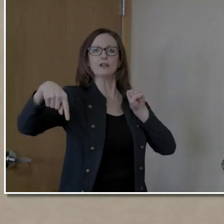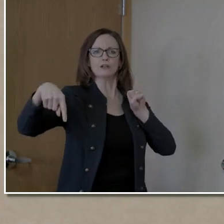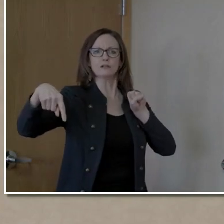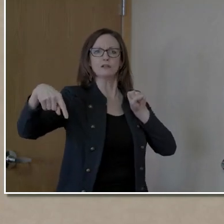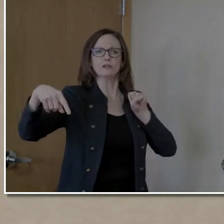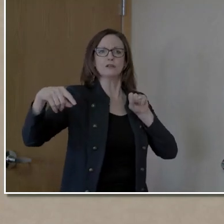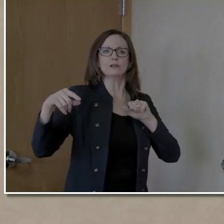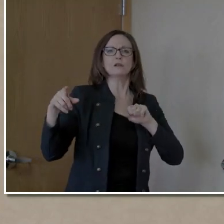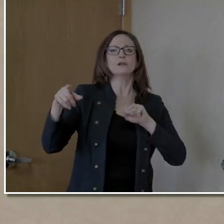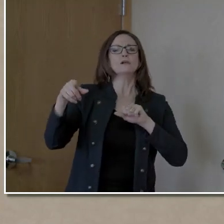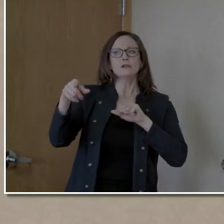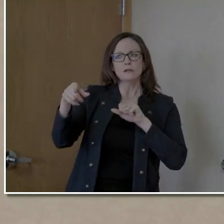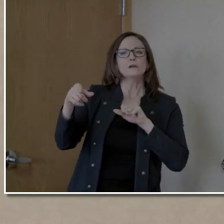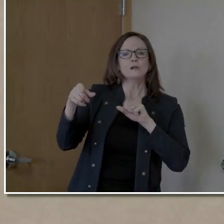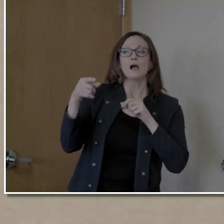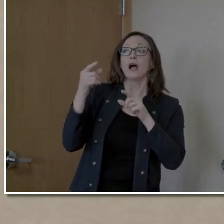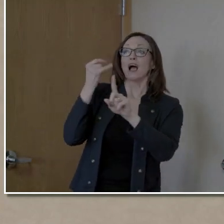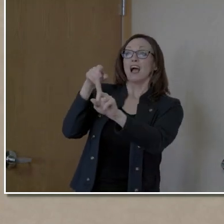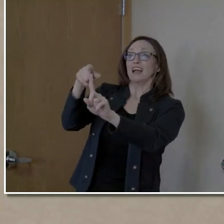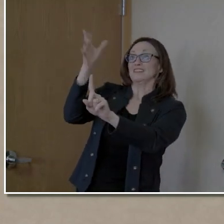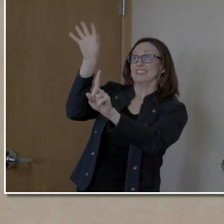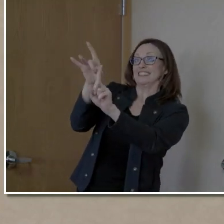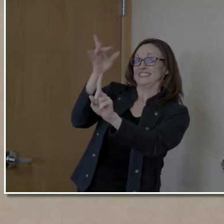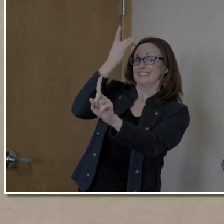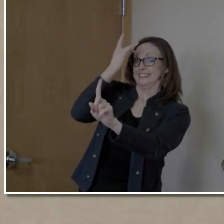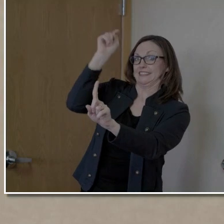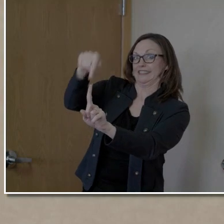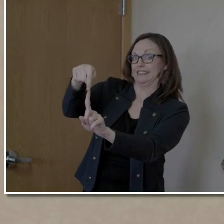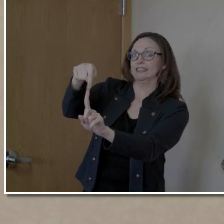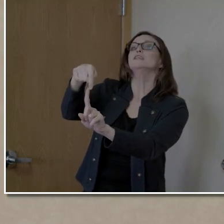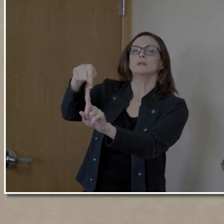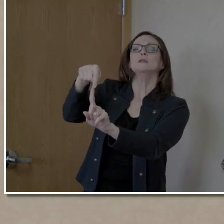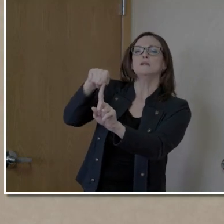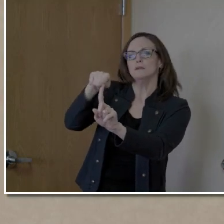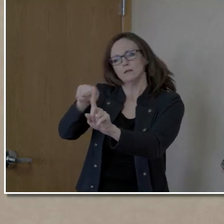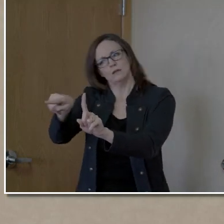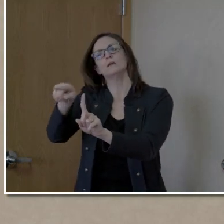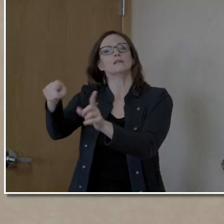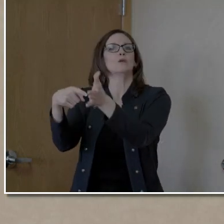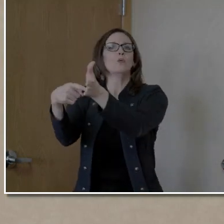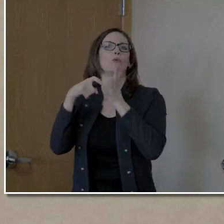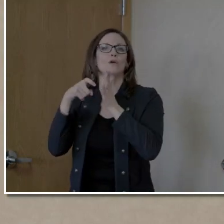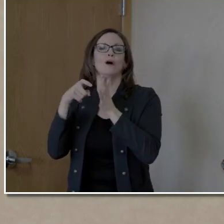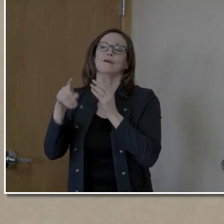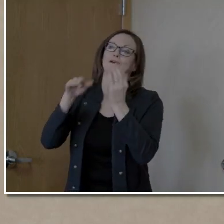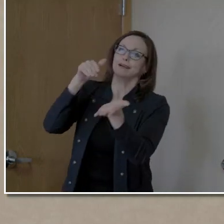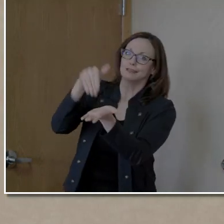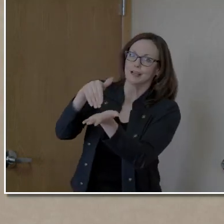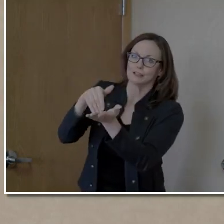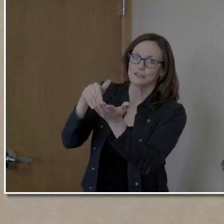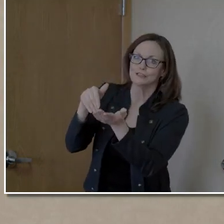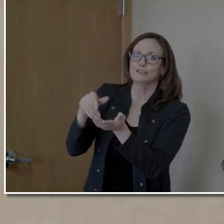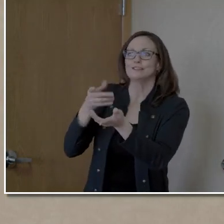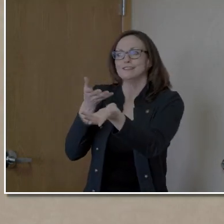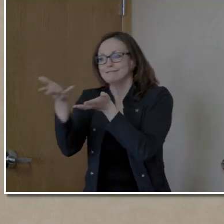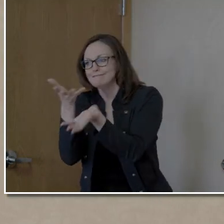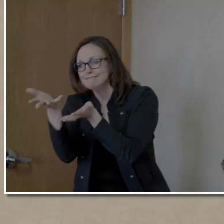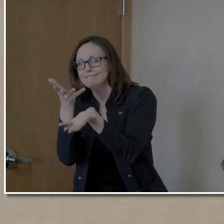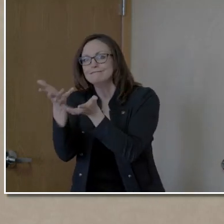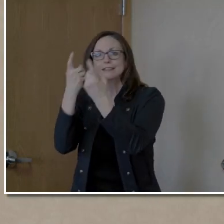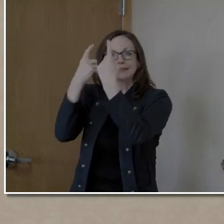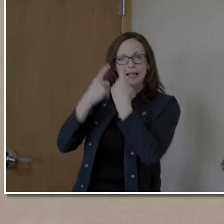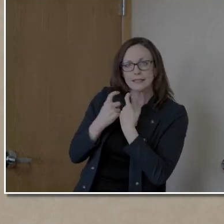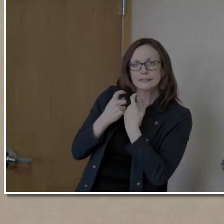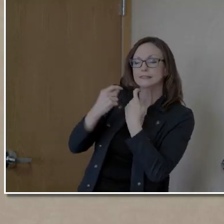home early or departing later, right now the Department of Defense has instituted a stop movement order, which is primarily going